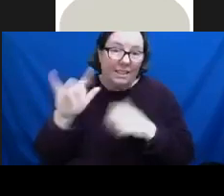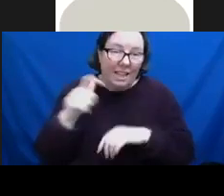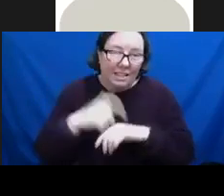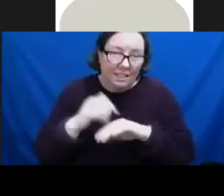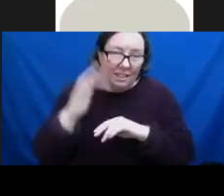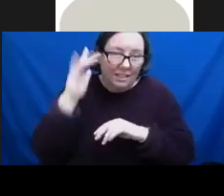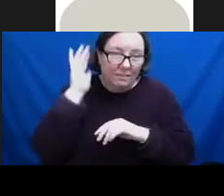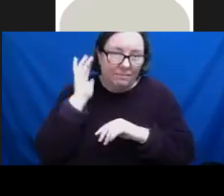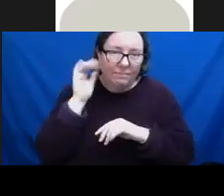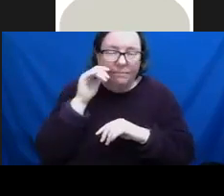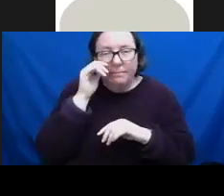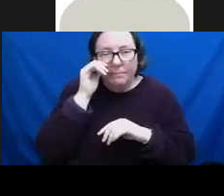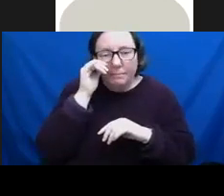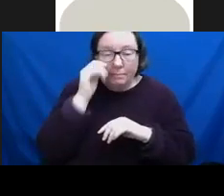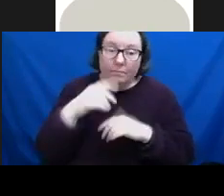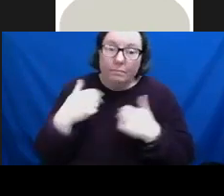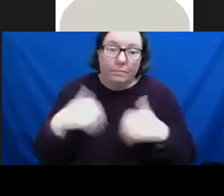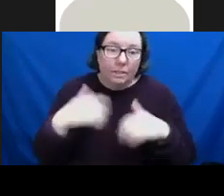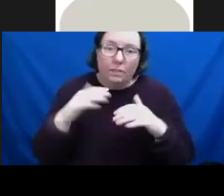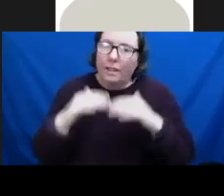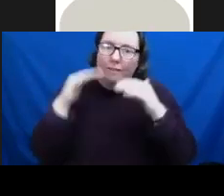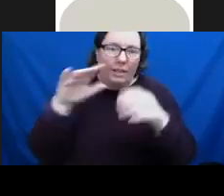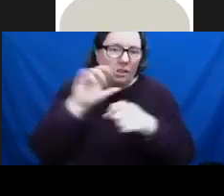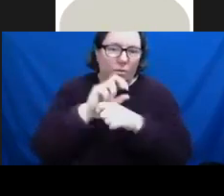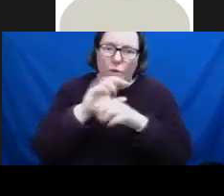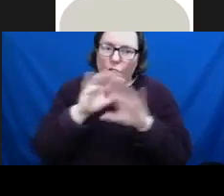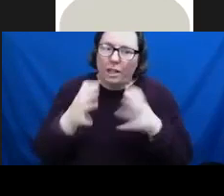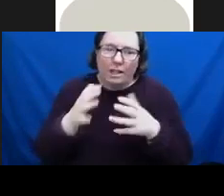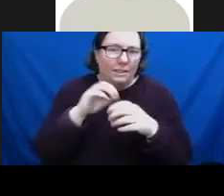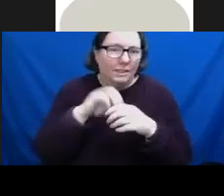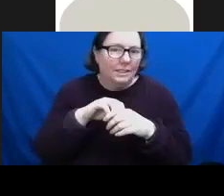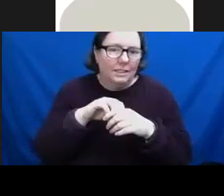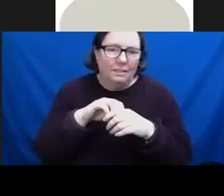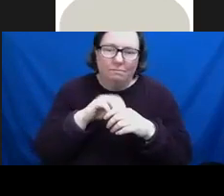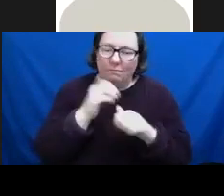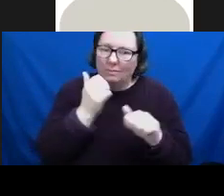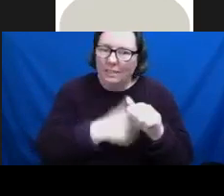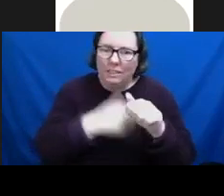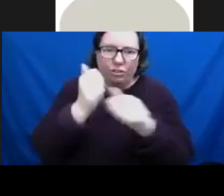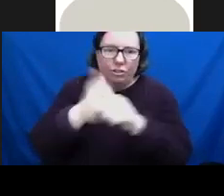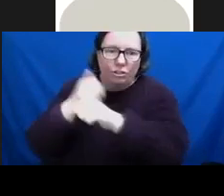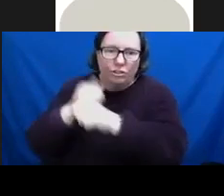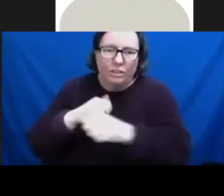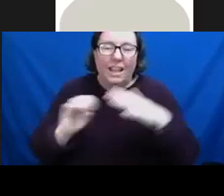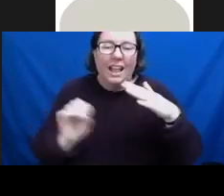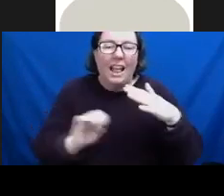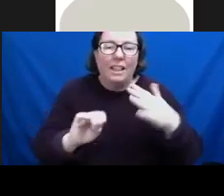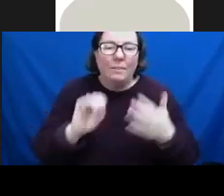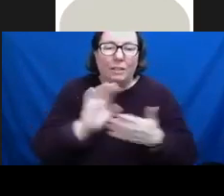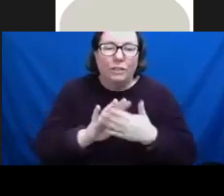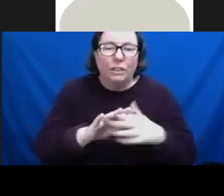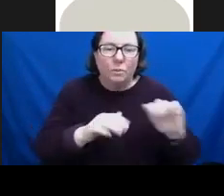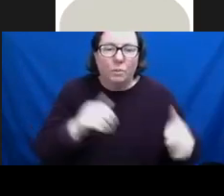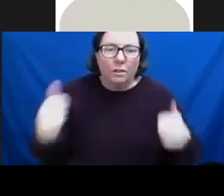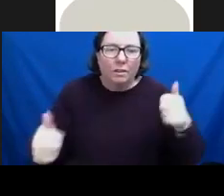time, there were advanced work classes probably in every, at each elementary school, right? So I think